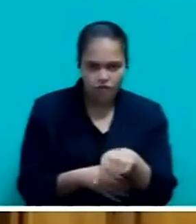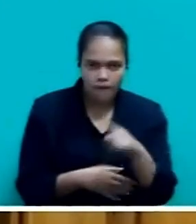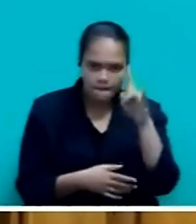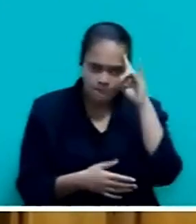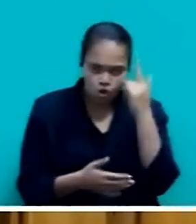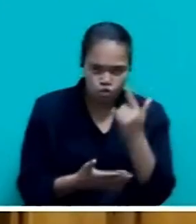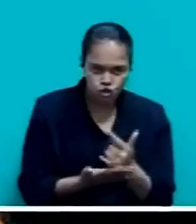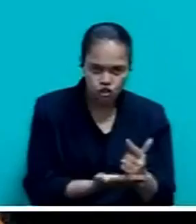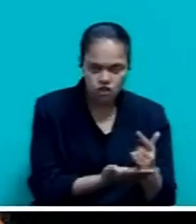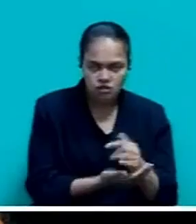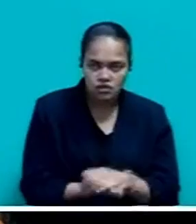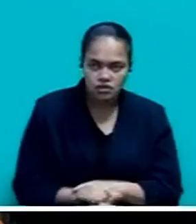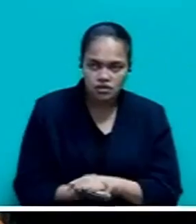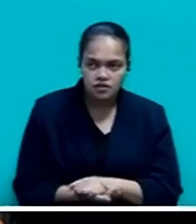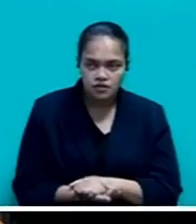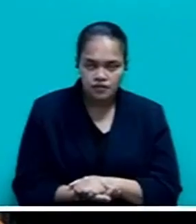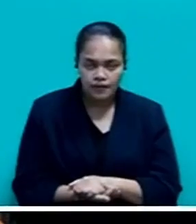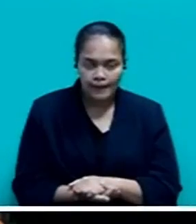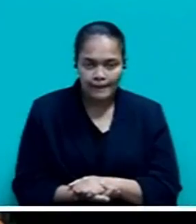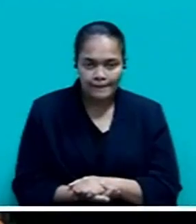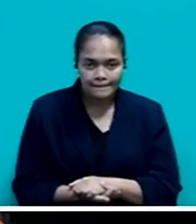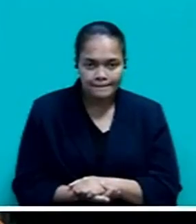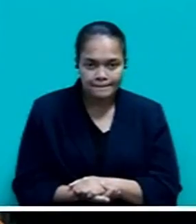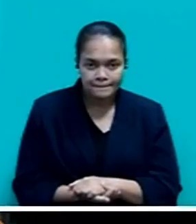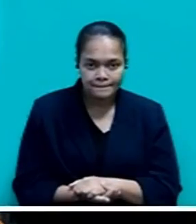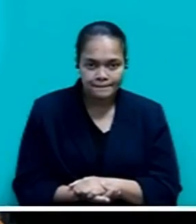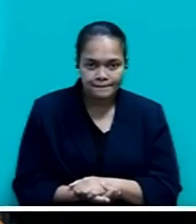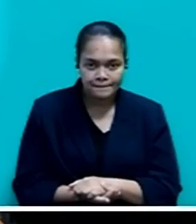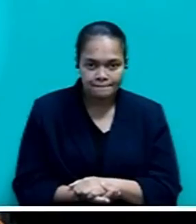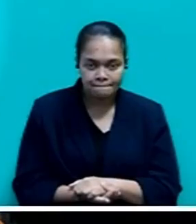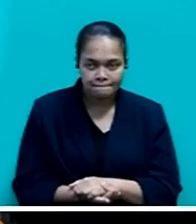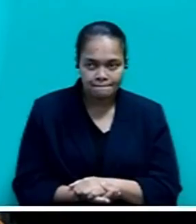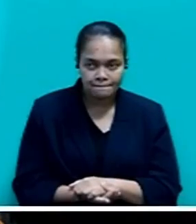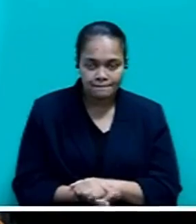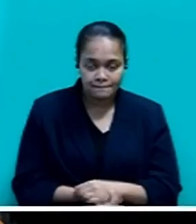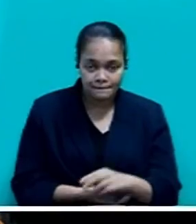Mr. Speaker, pursuant